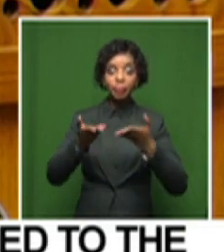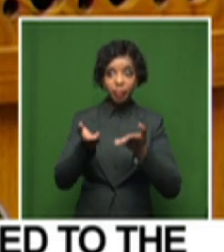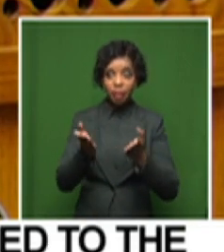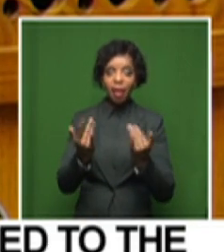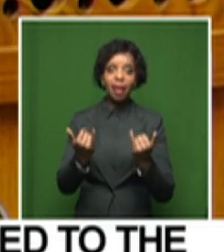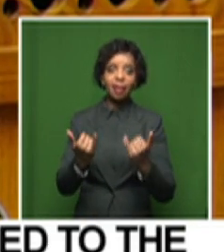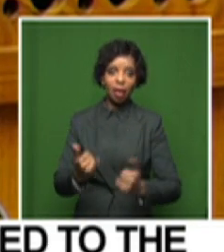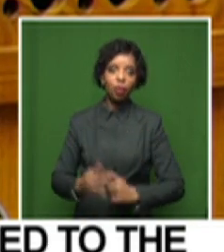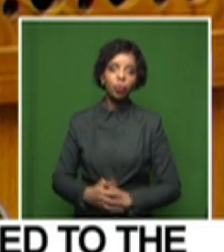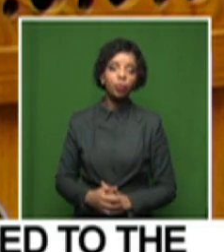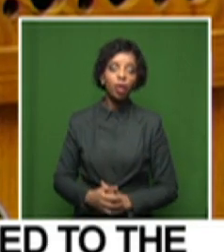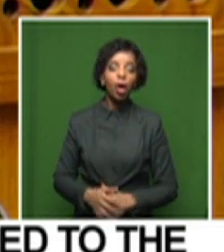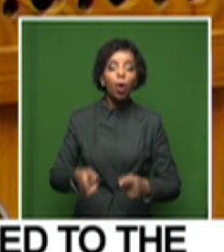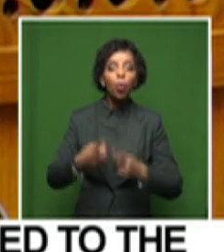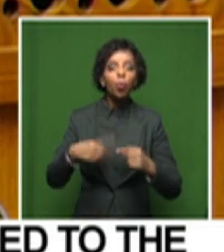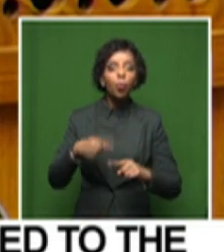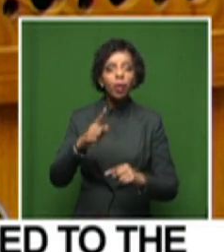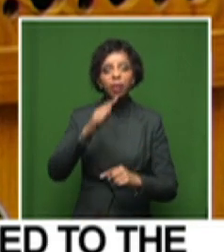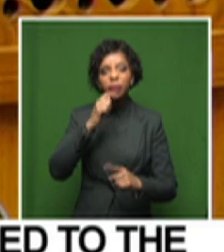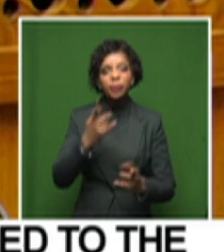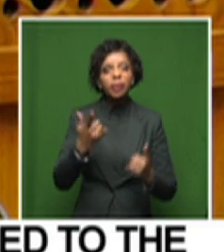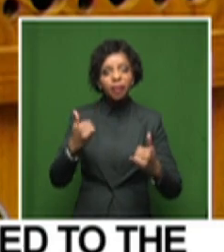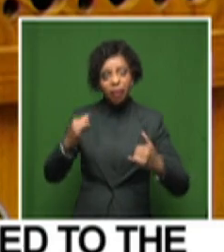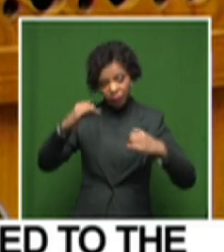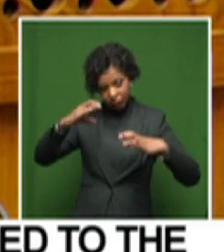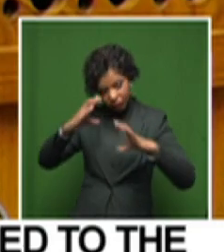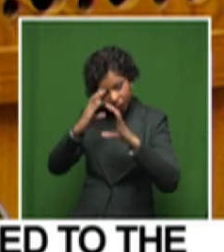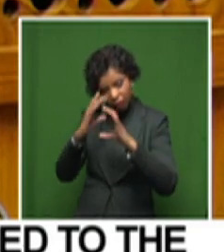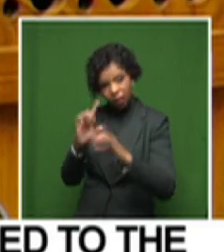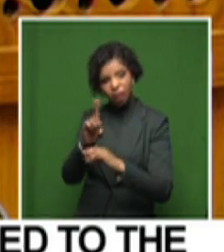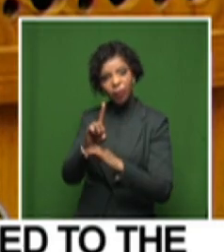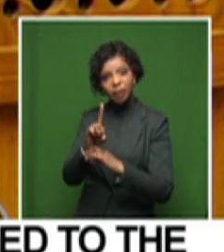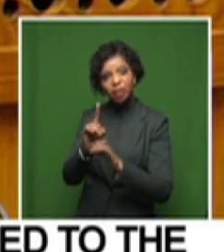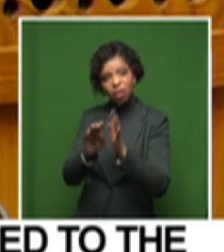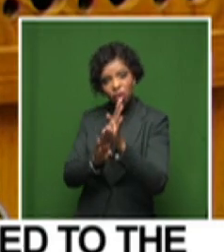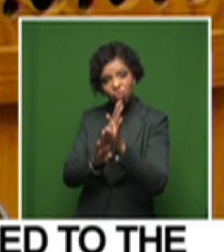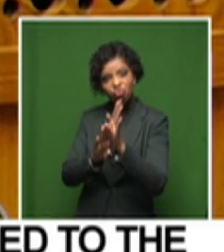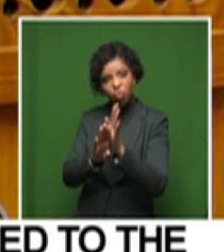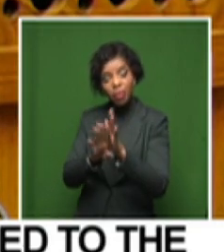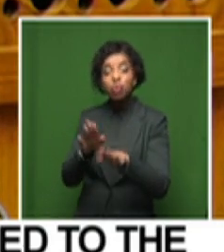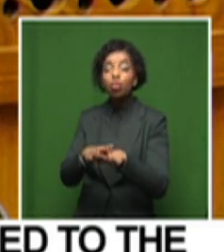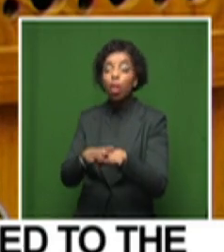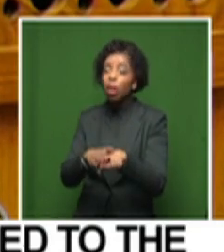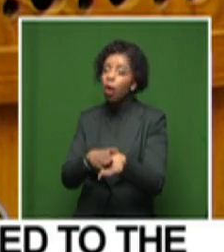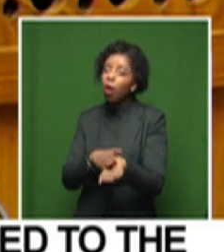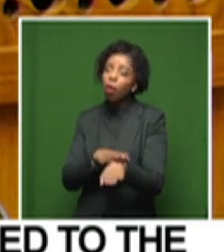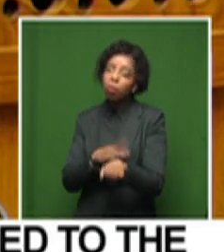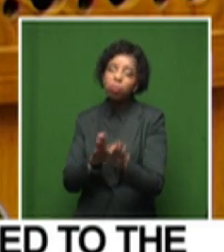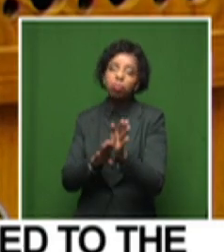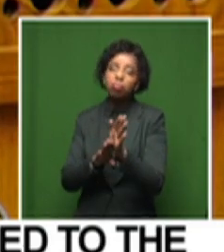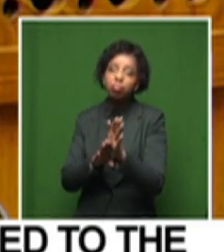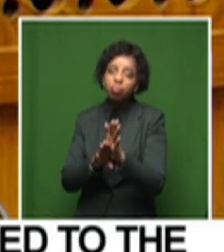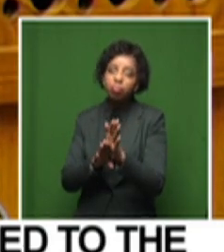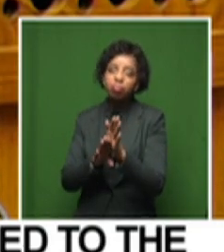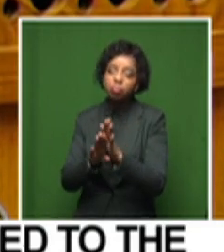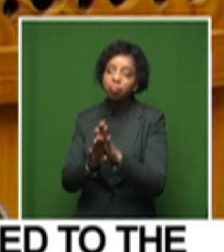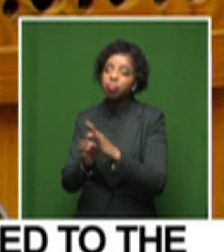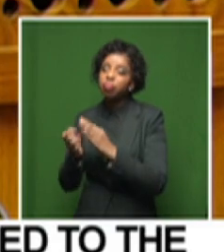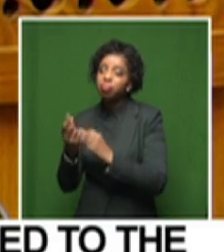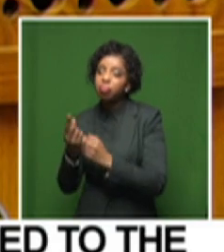to prosperity. Growth is slowly returning. As I said, the green shoots are beginning to